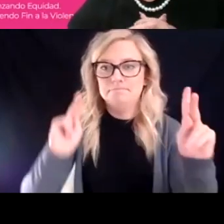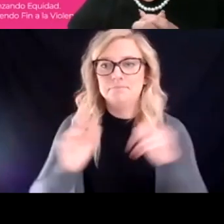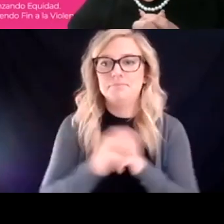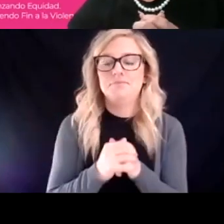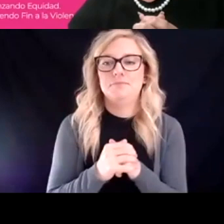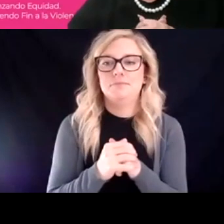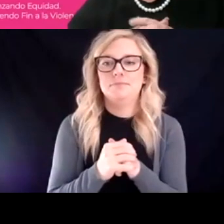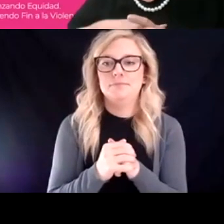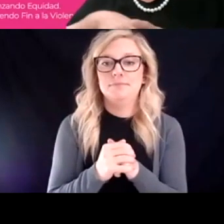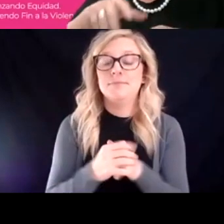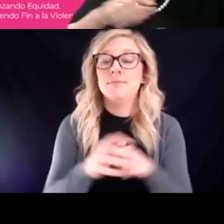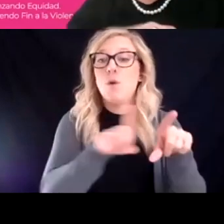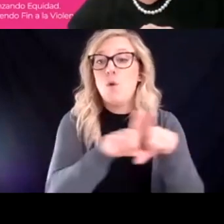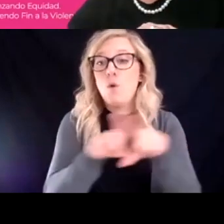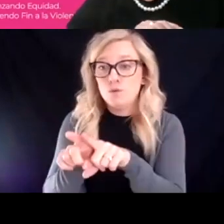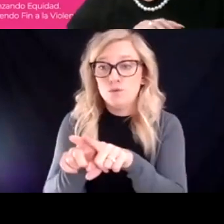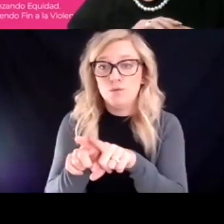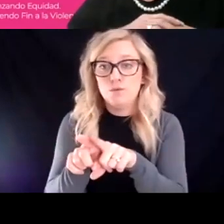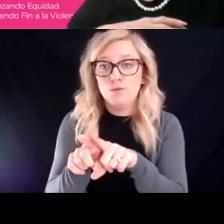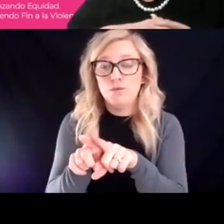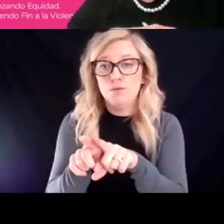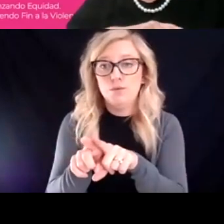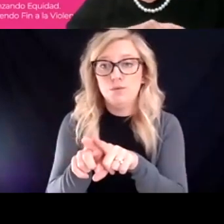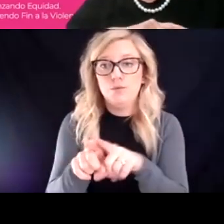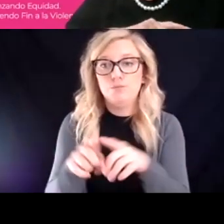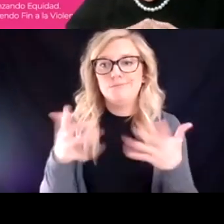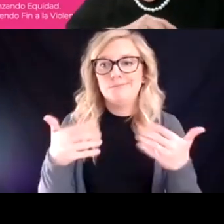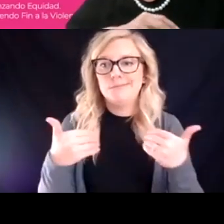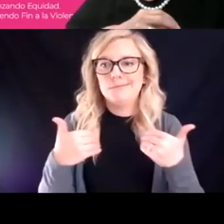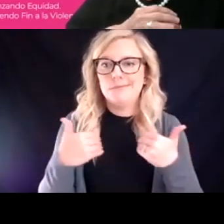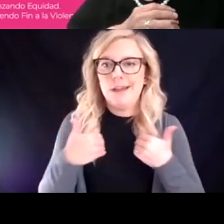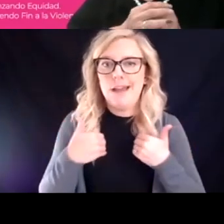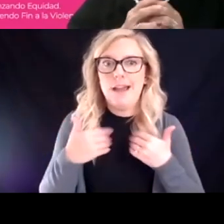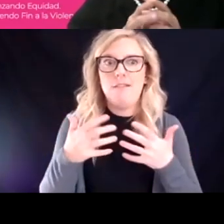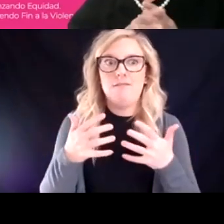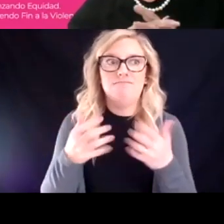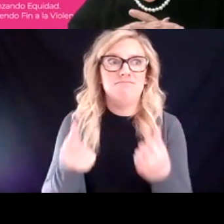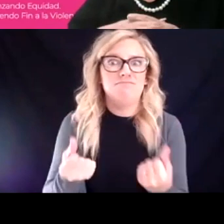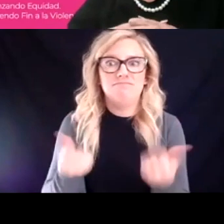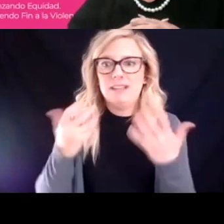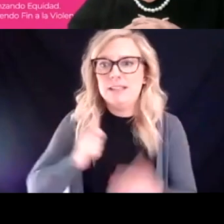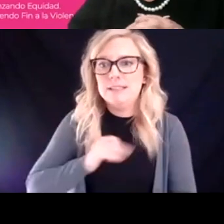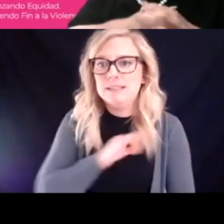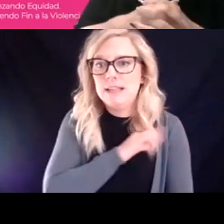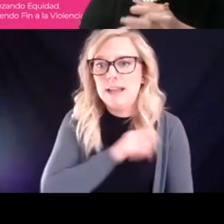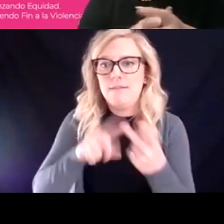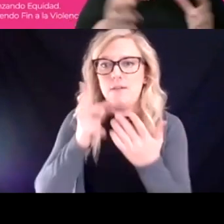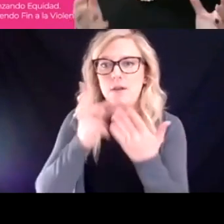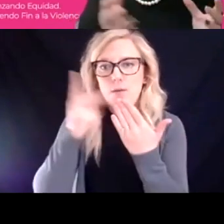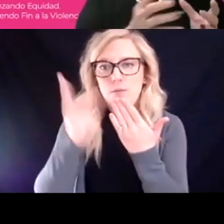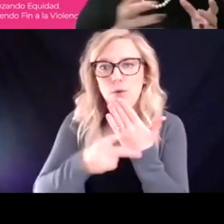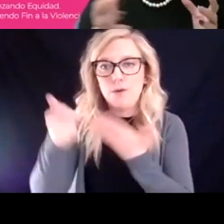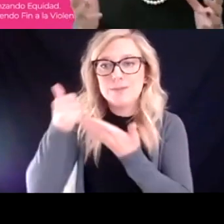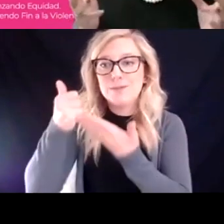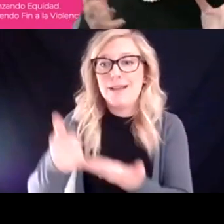And we also have a lot of our staff and our programs that are helping the elderly,